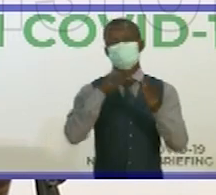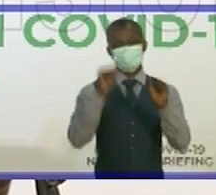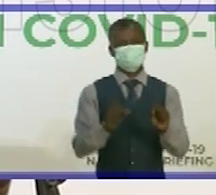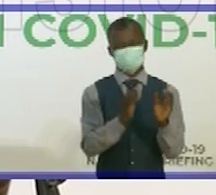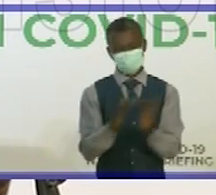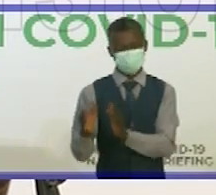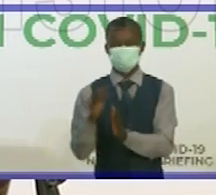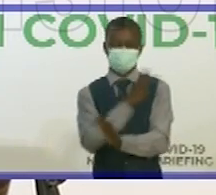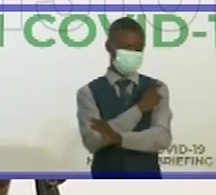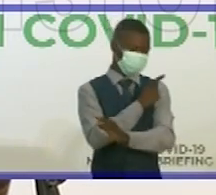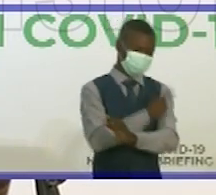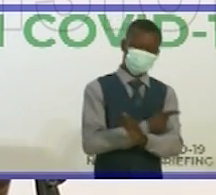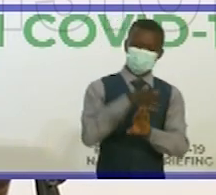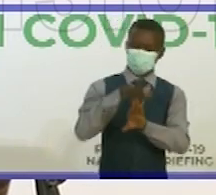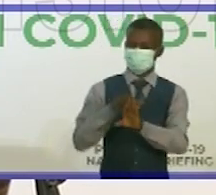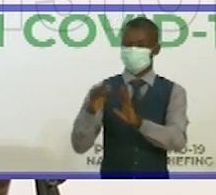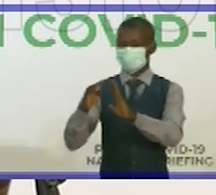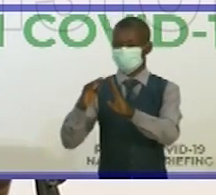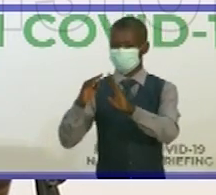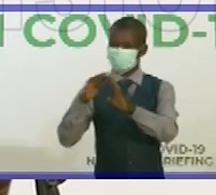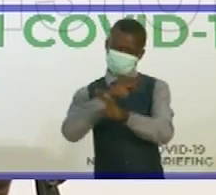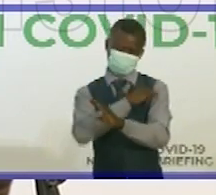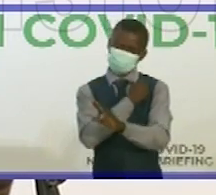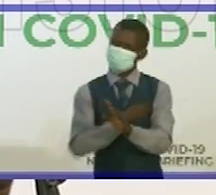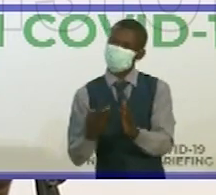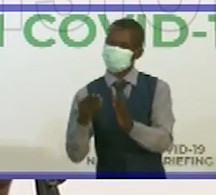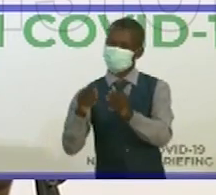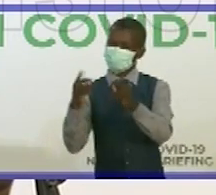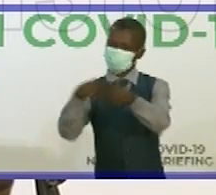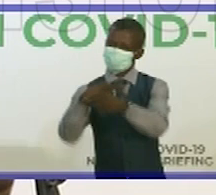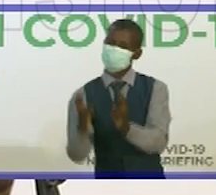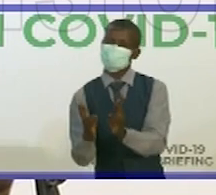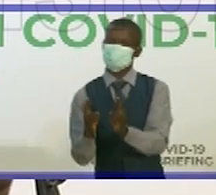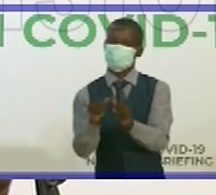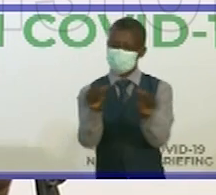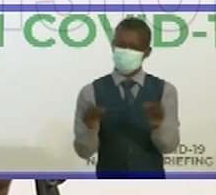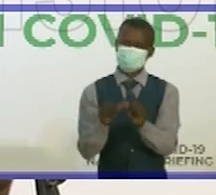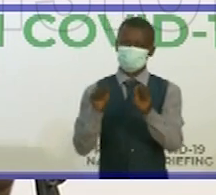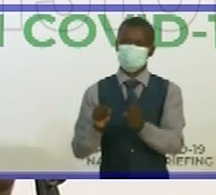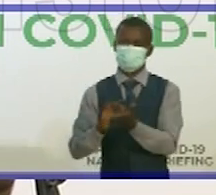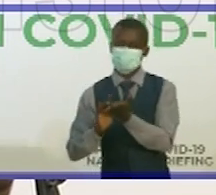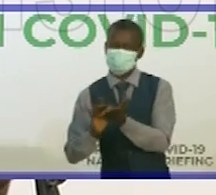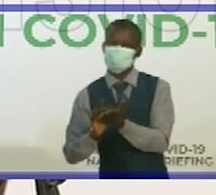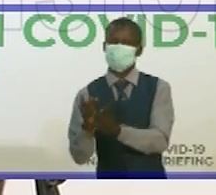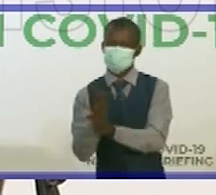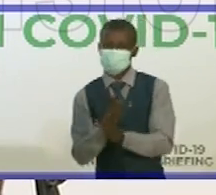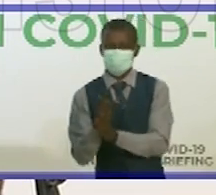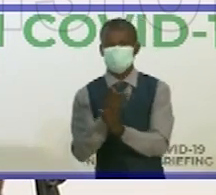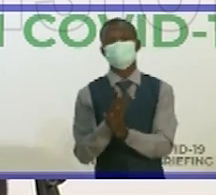in a ward or in a holding area where they can be seen and cared for safely. The IPC